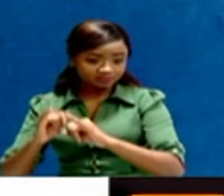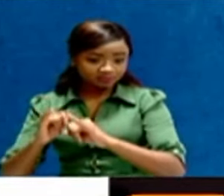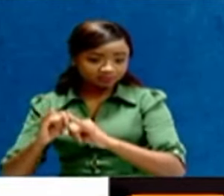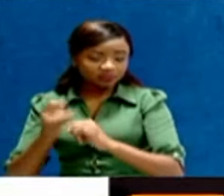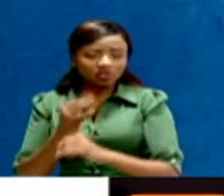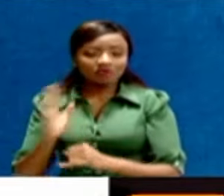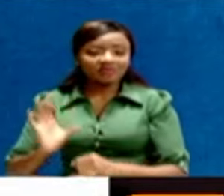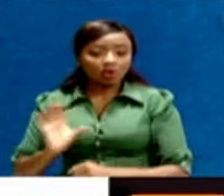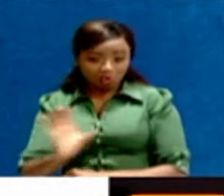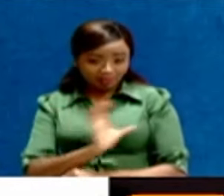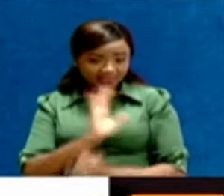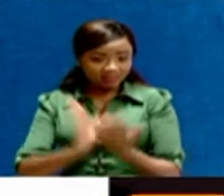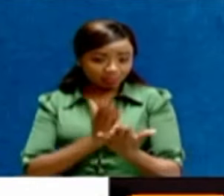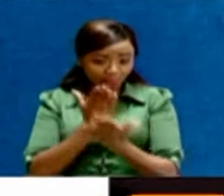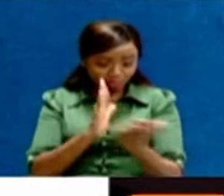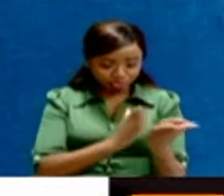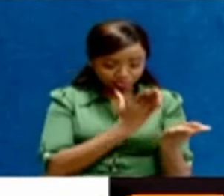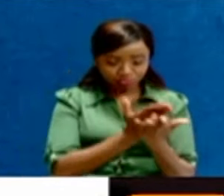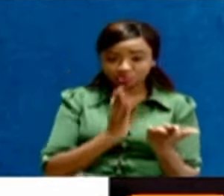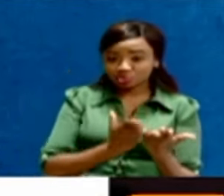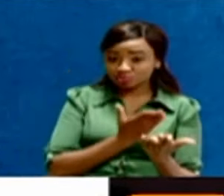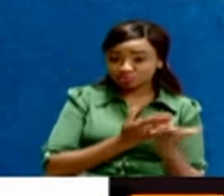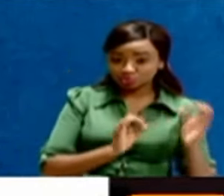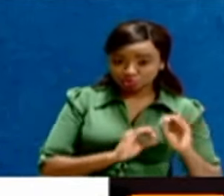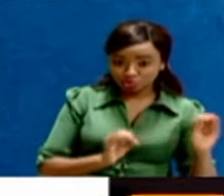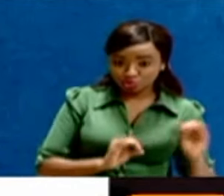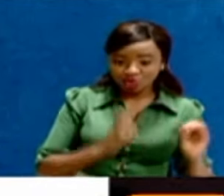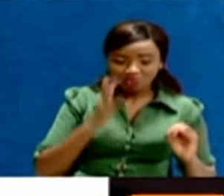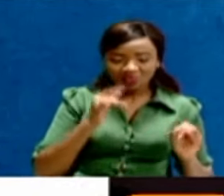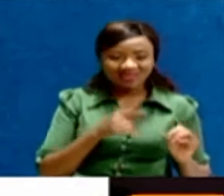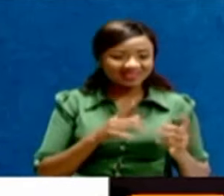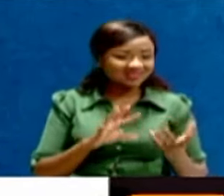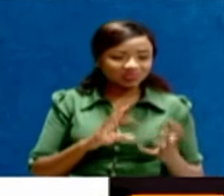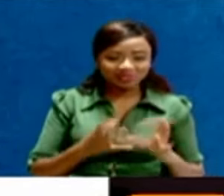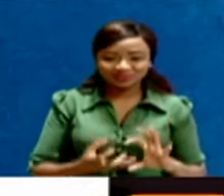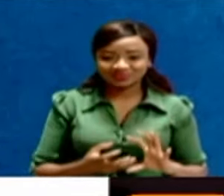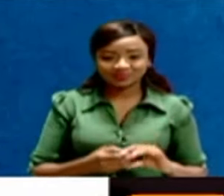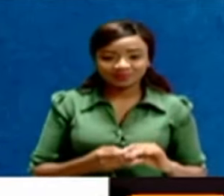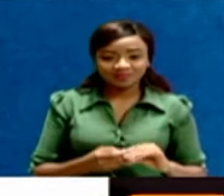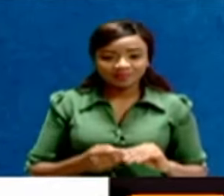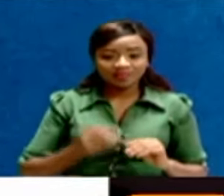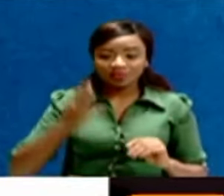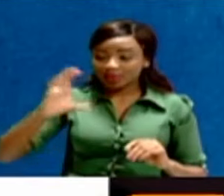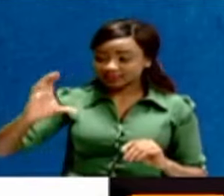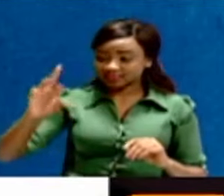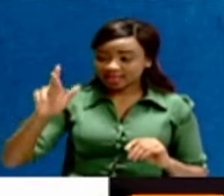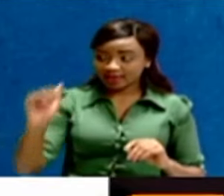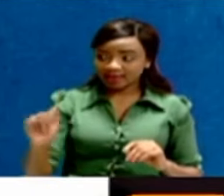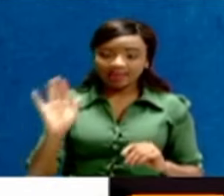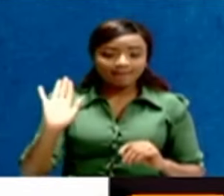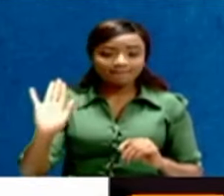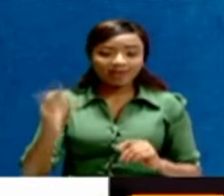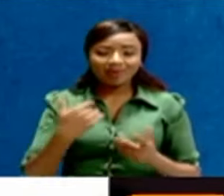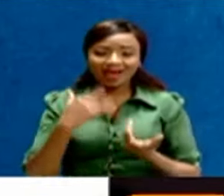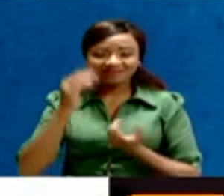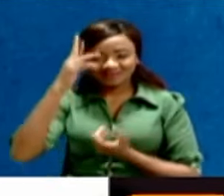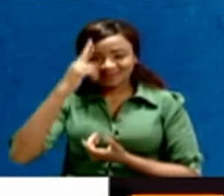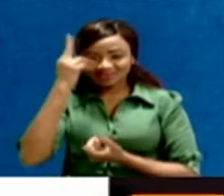committee proposals, which in itself were very contentious because, you know, CRA had some